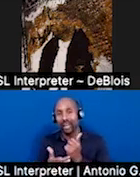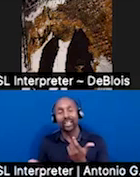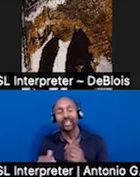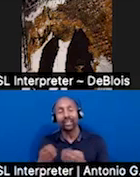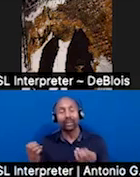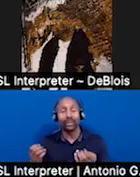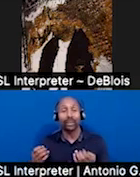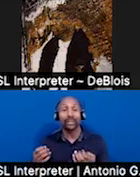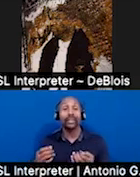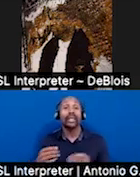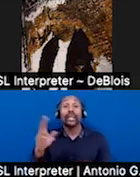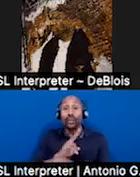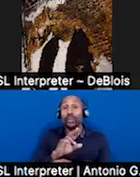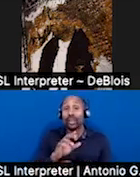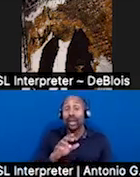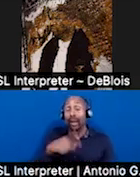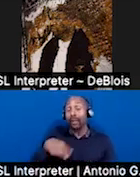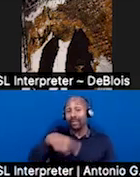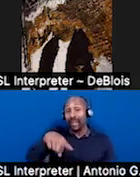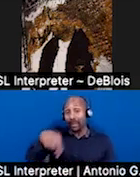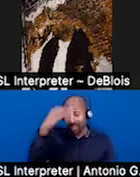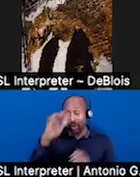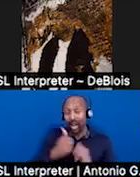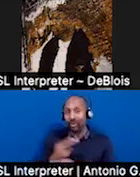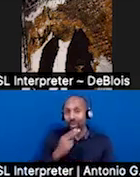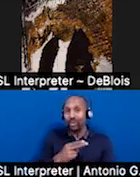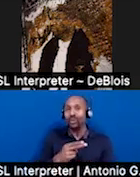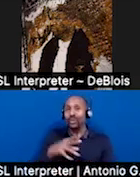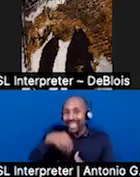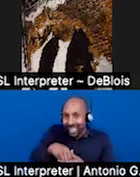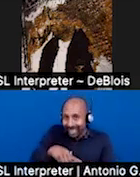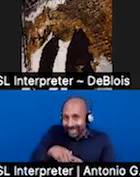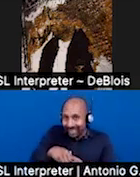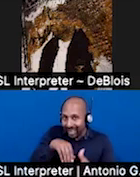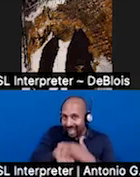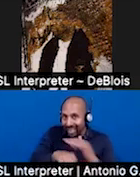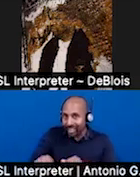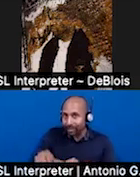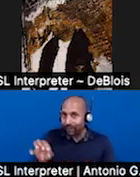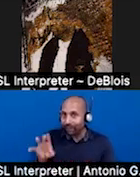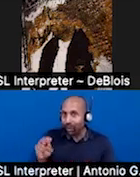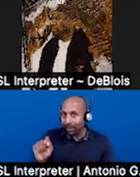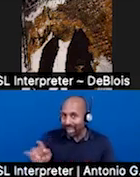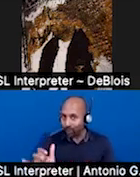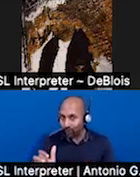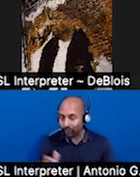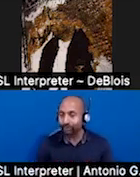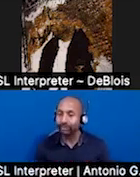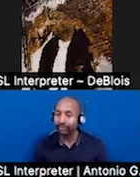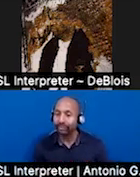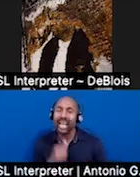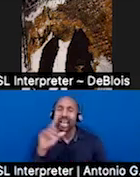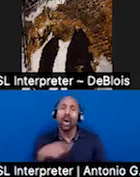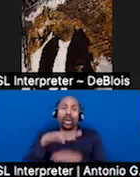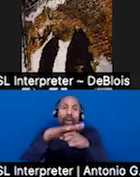just, don't think it's a bunch of pressure. It's a very,